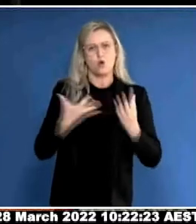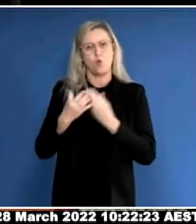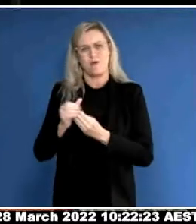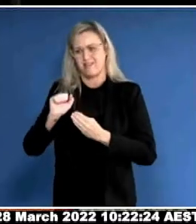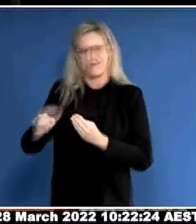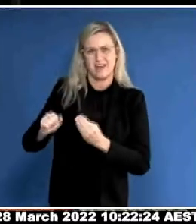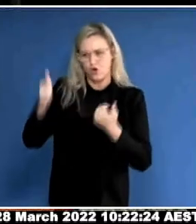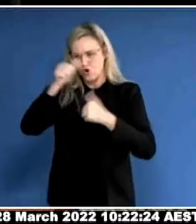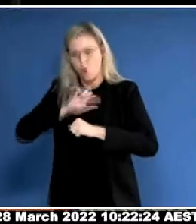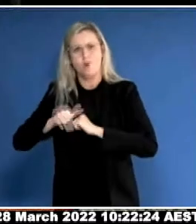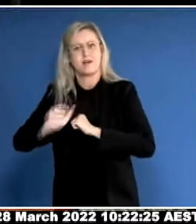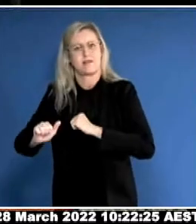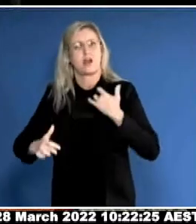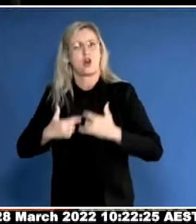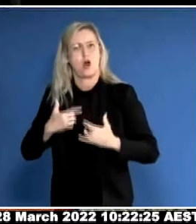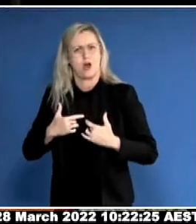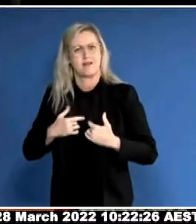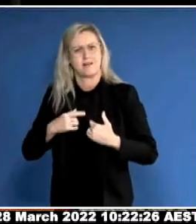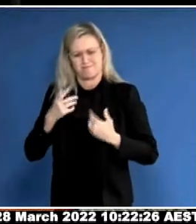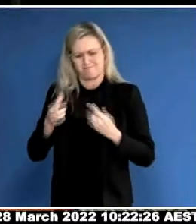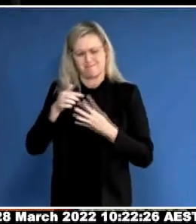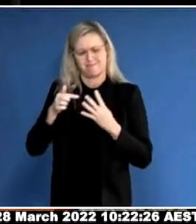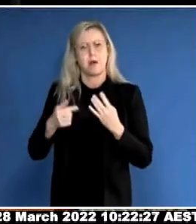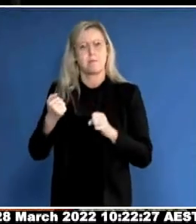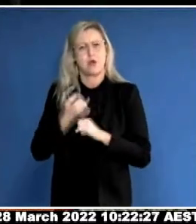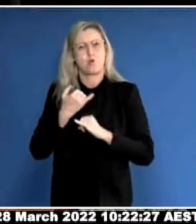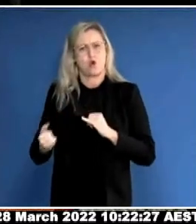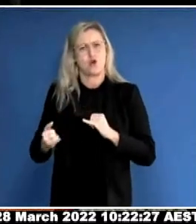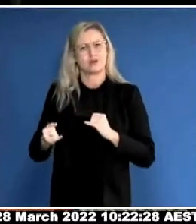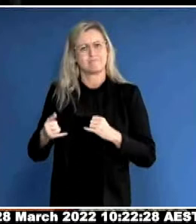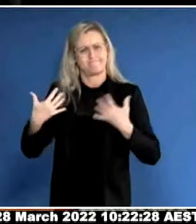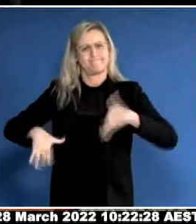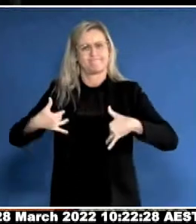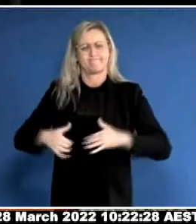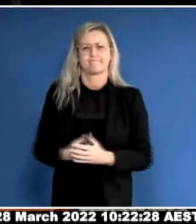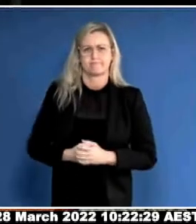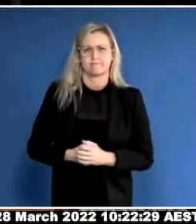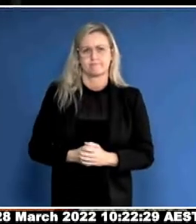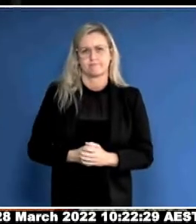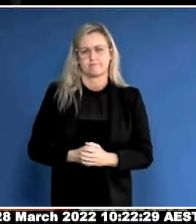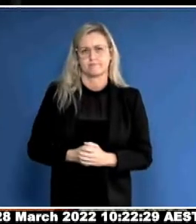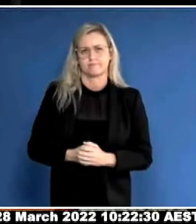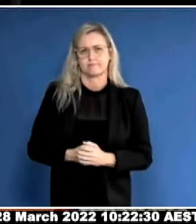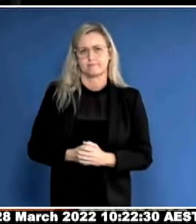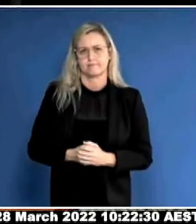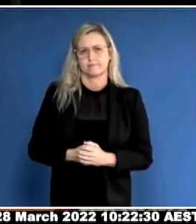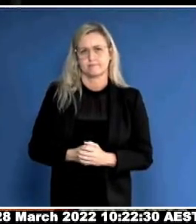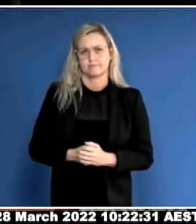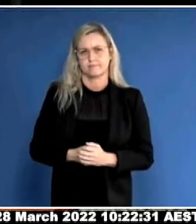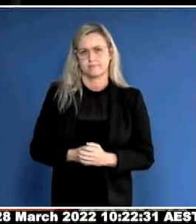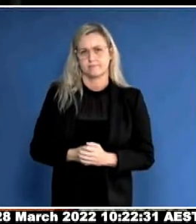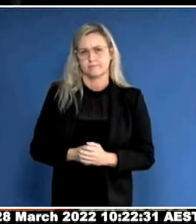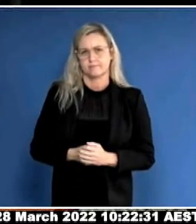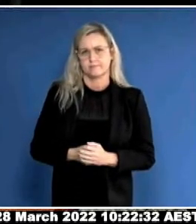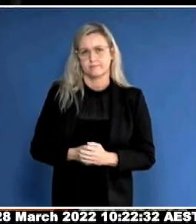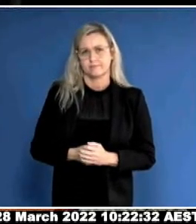The responses to the Royal Commission told us that violence and abuse against people with disability in their home is seriously